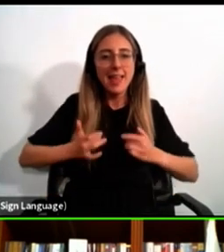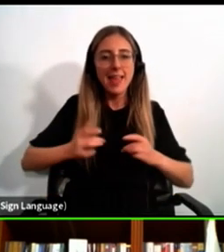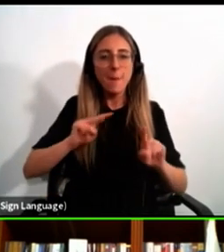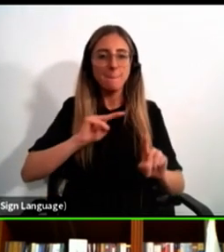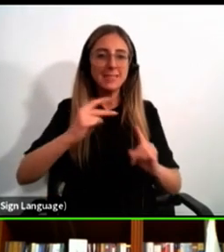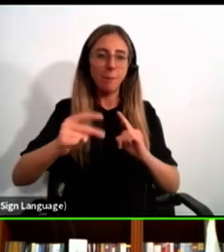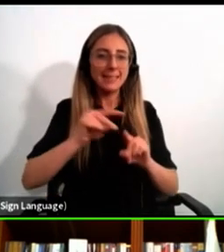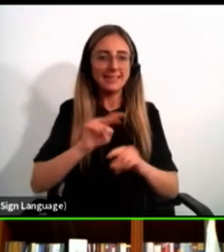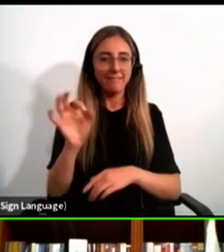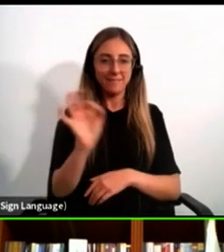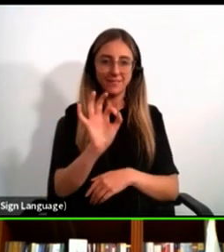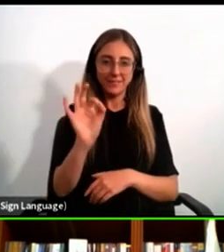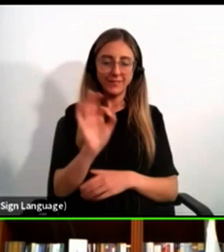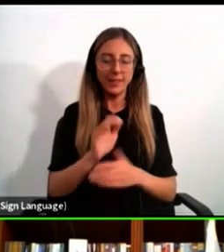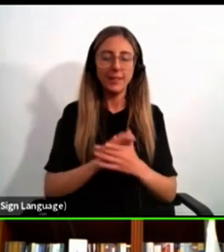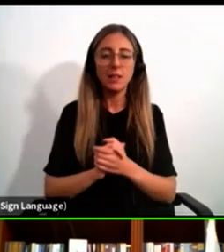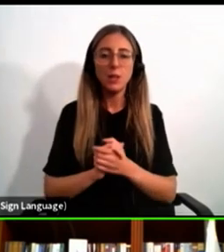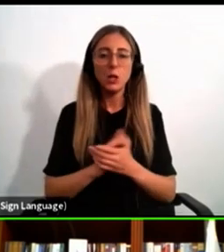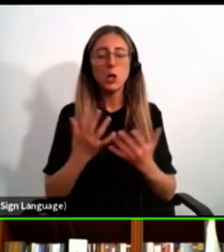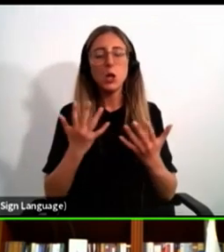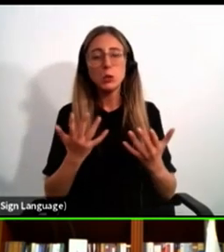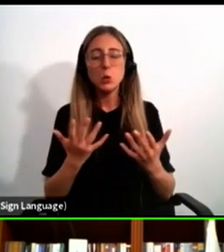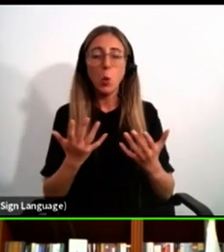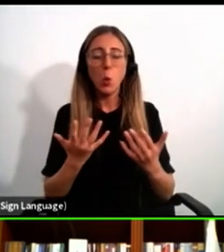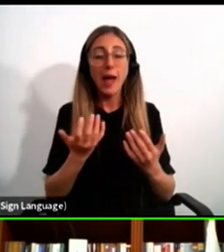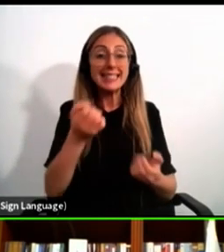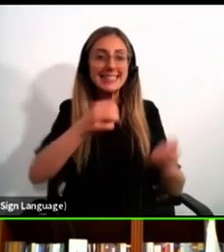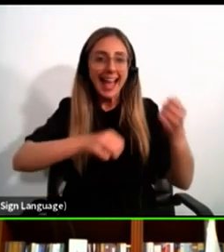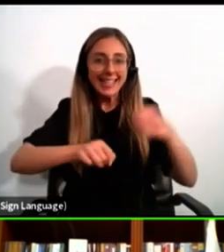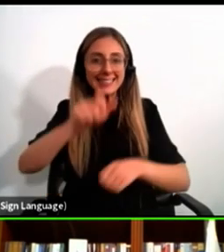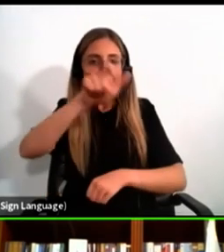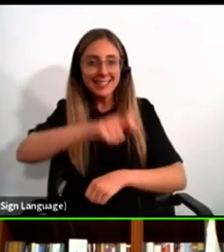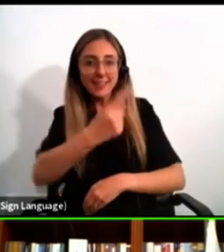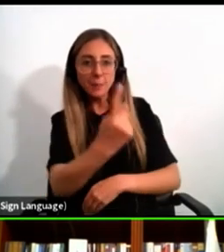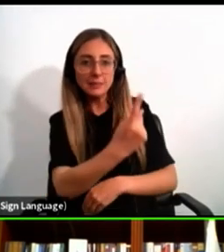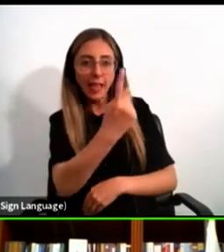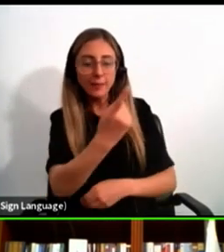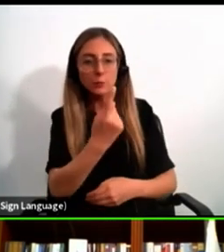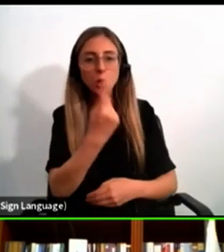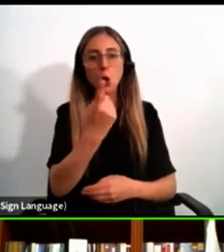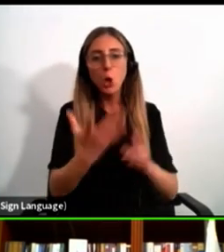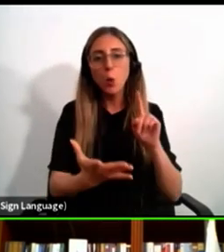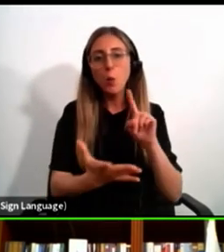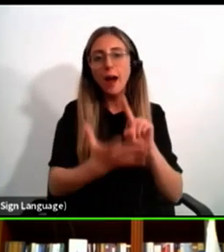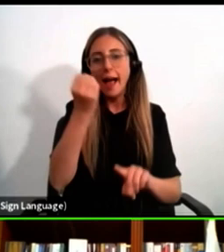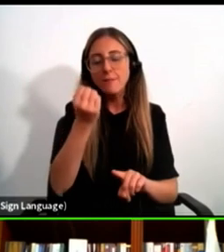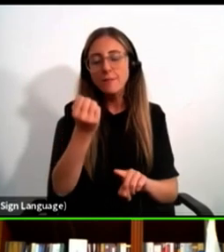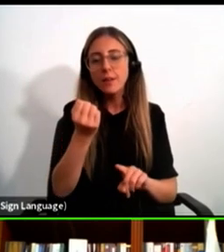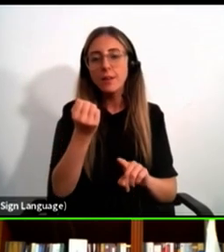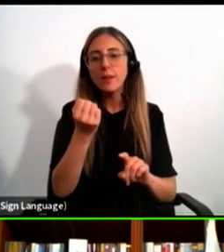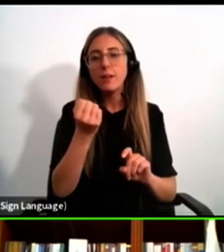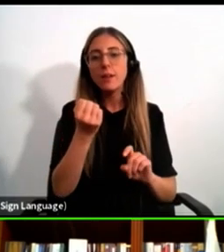scientist is somebody who achieves fame by discovering